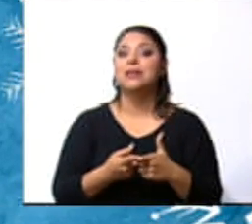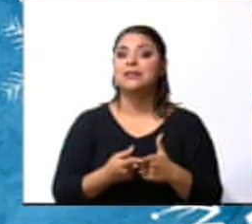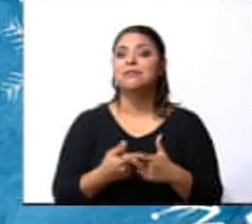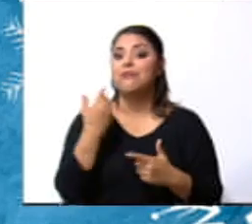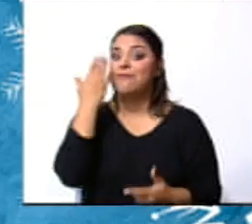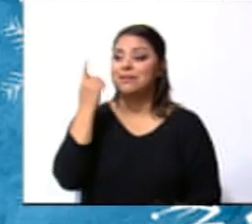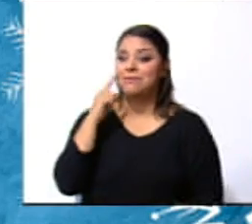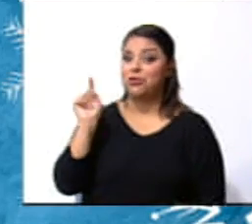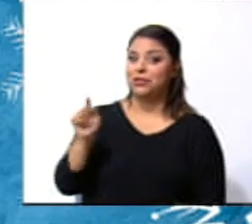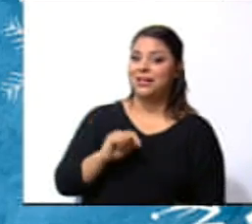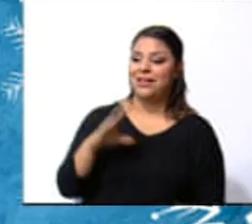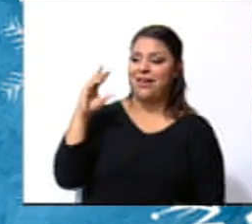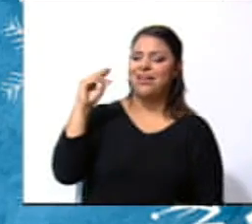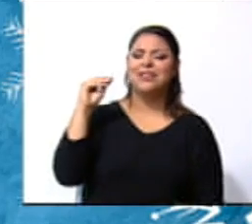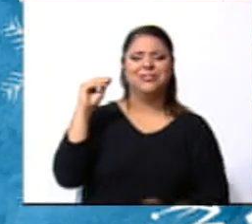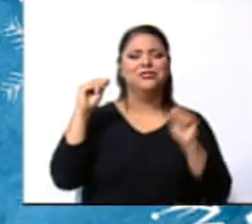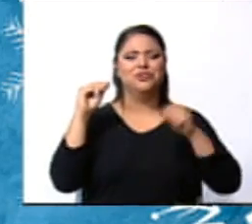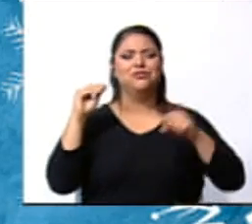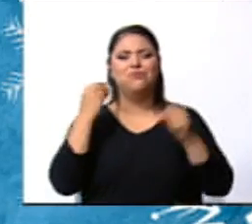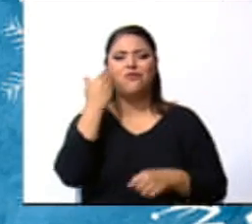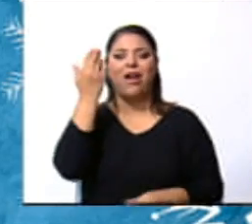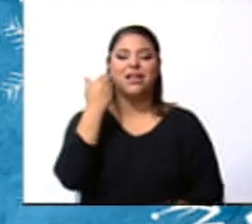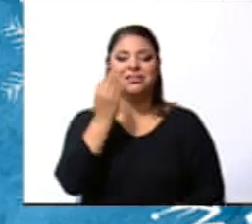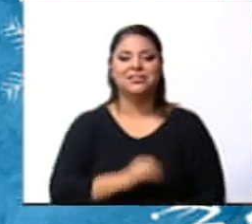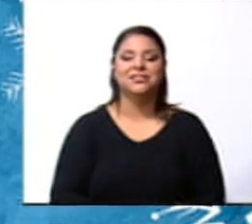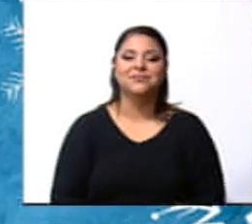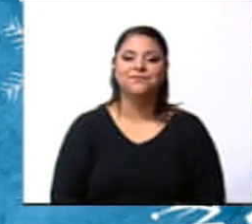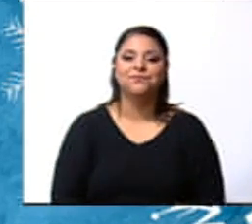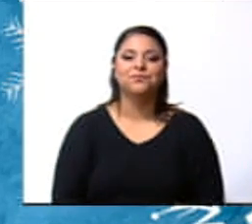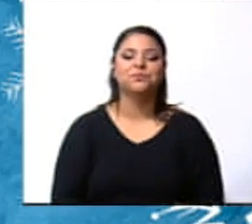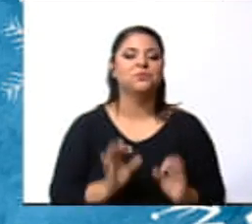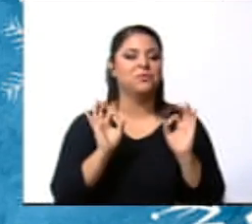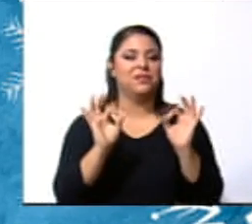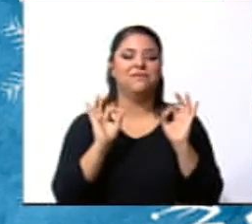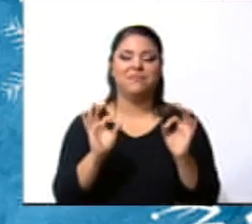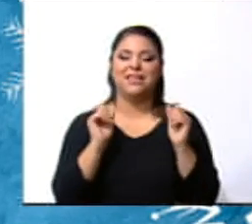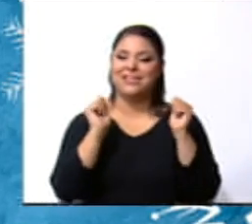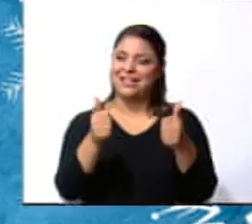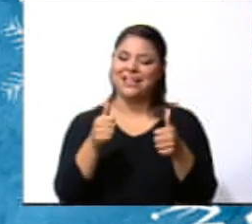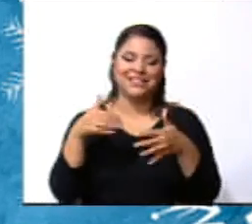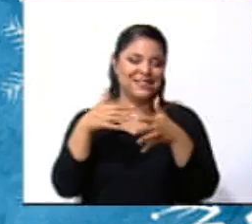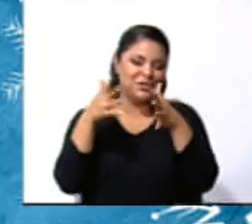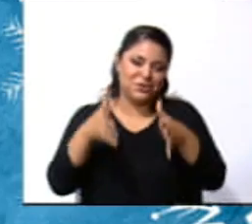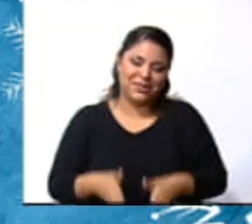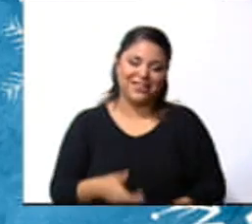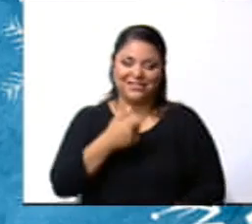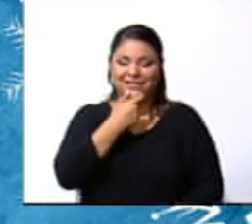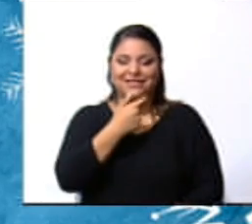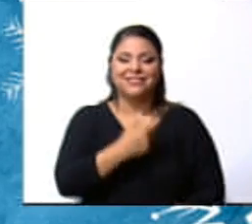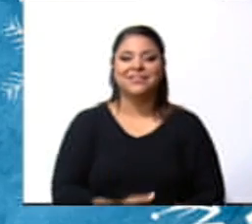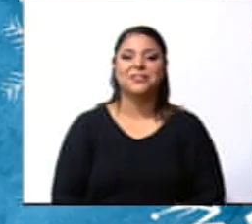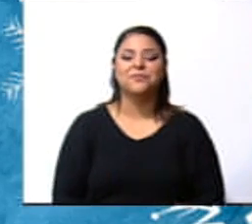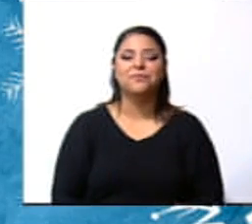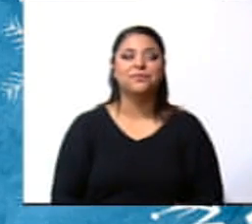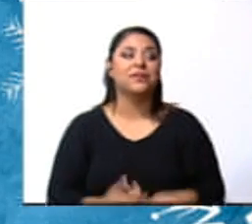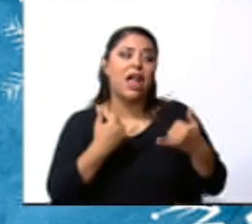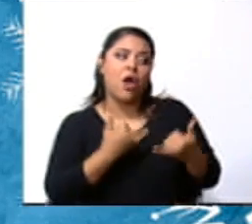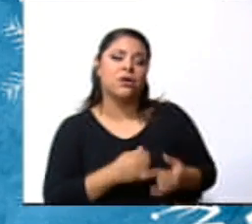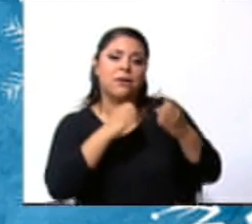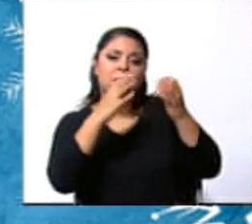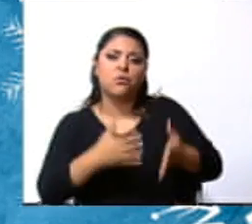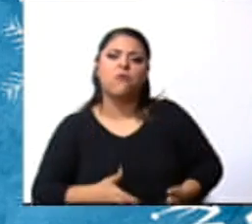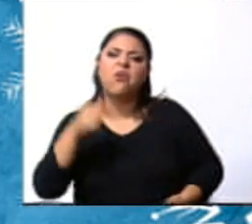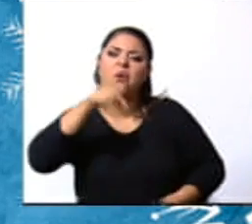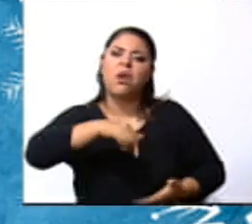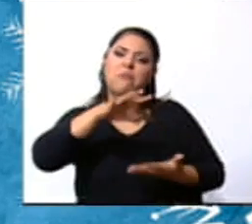Osvaldo. Yes, it was pretty easy. Okay, great student. Now, teacher, what are we going to